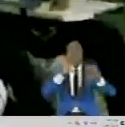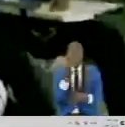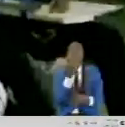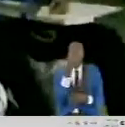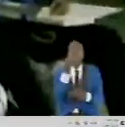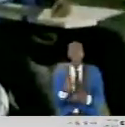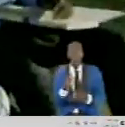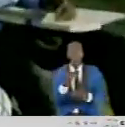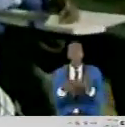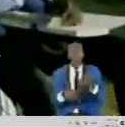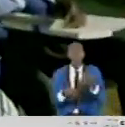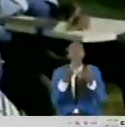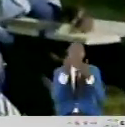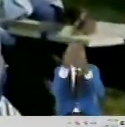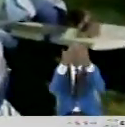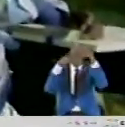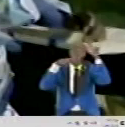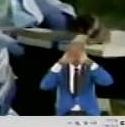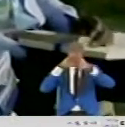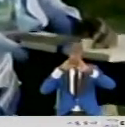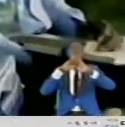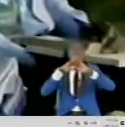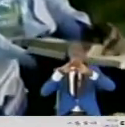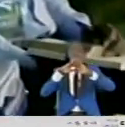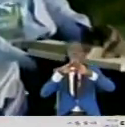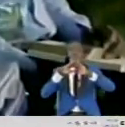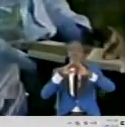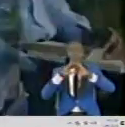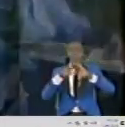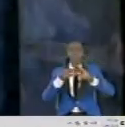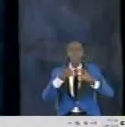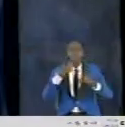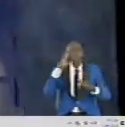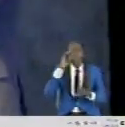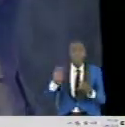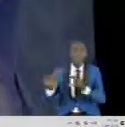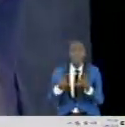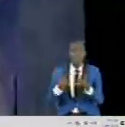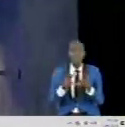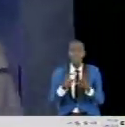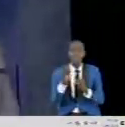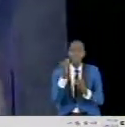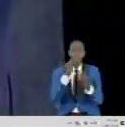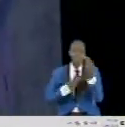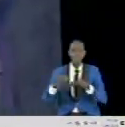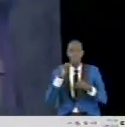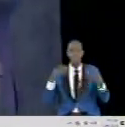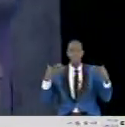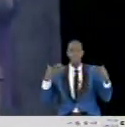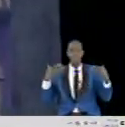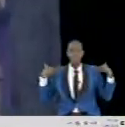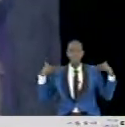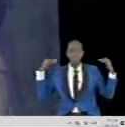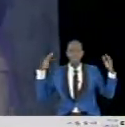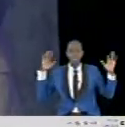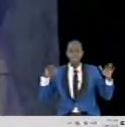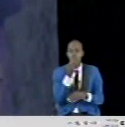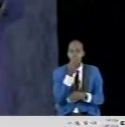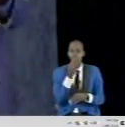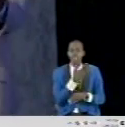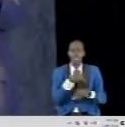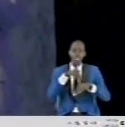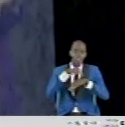me man did each Angel's foot he sent them each